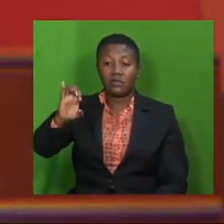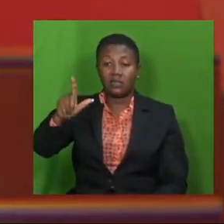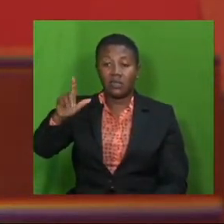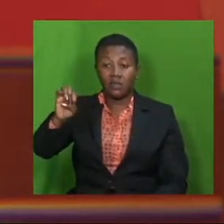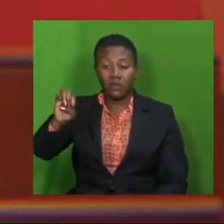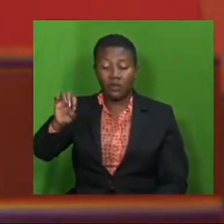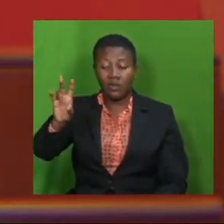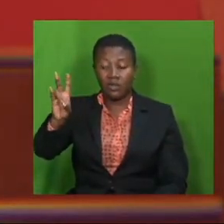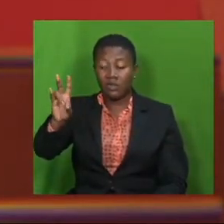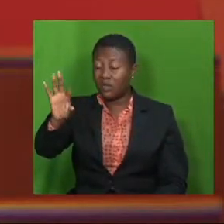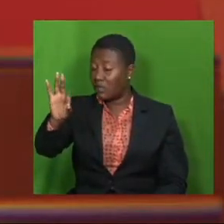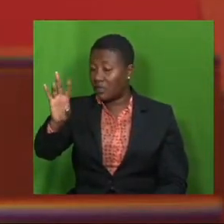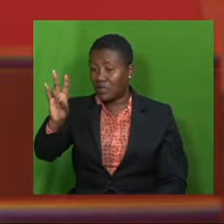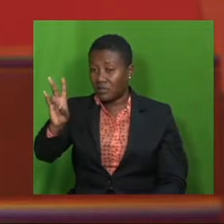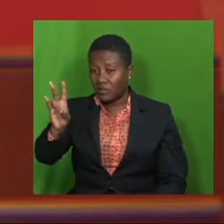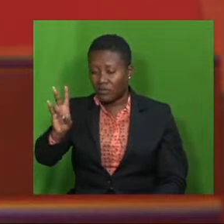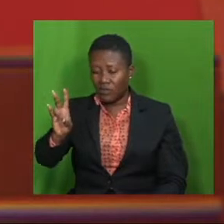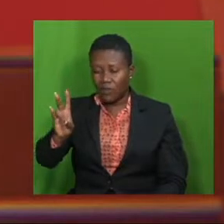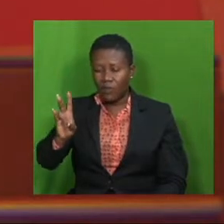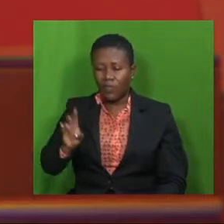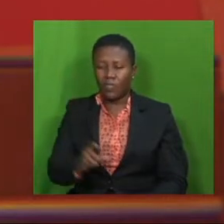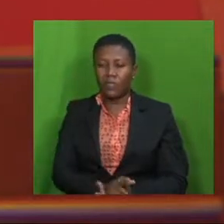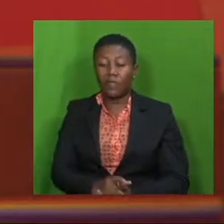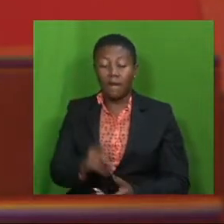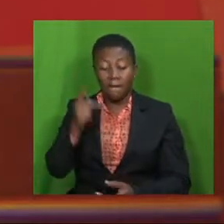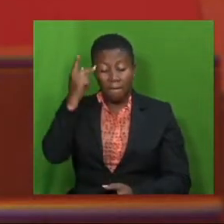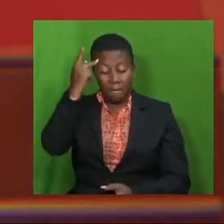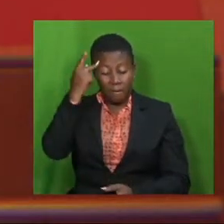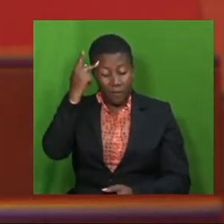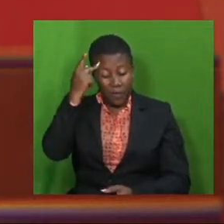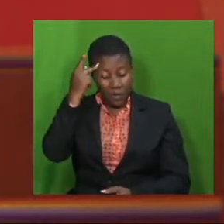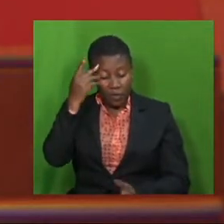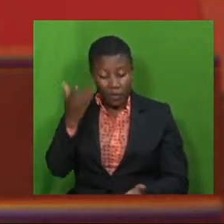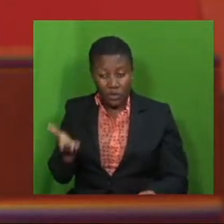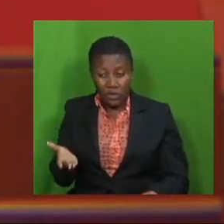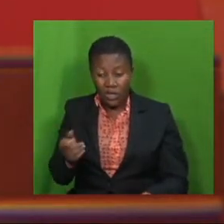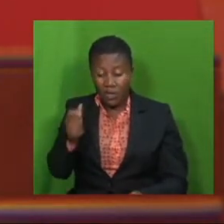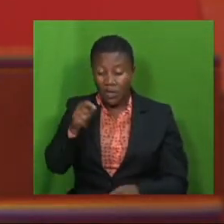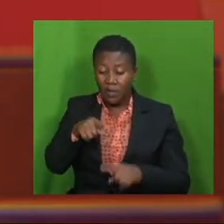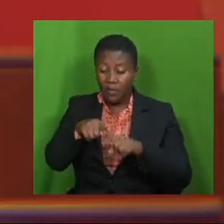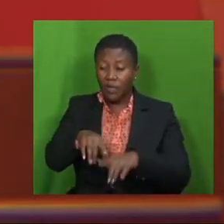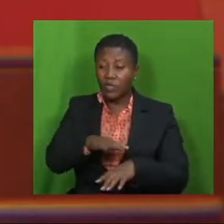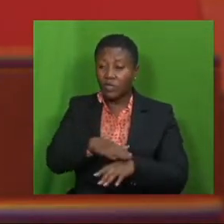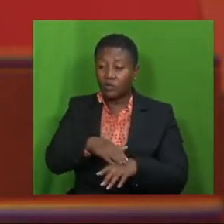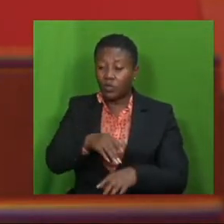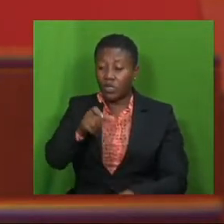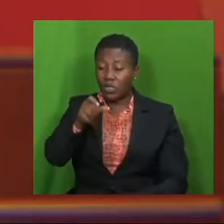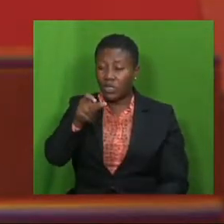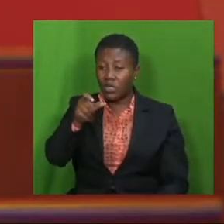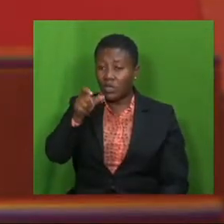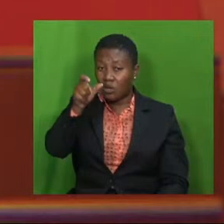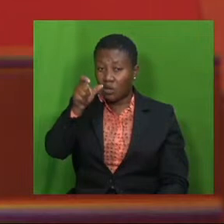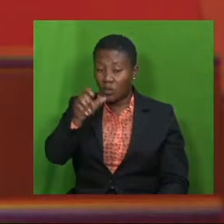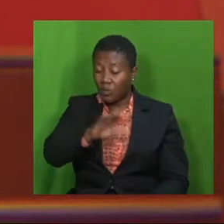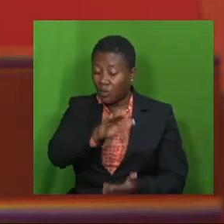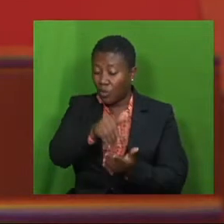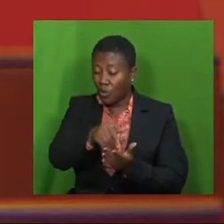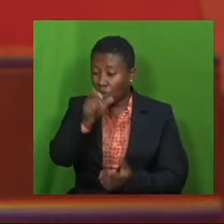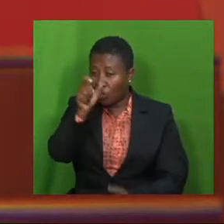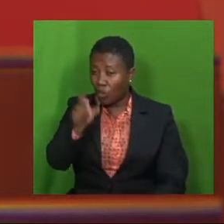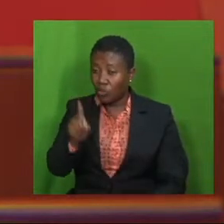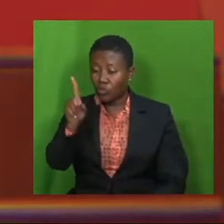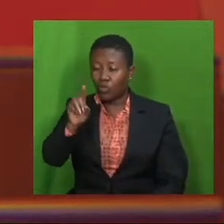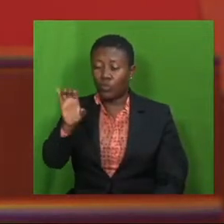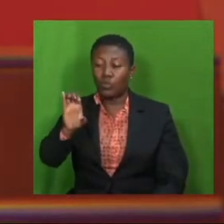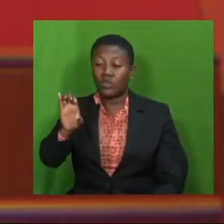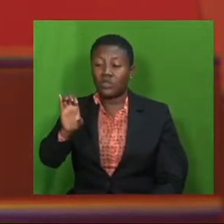the subclause relevant to our purpose today is subclause 1C, which provides,